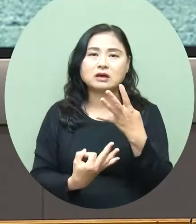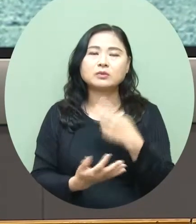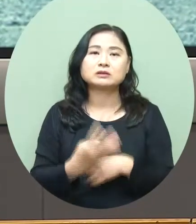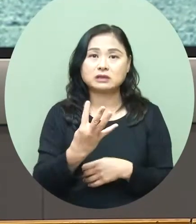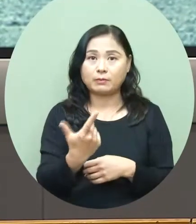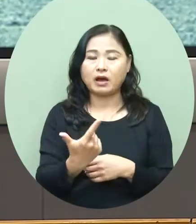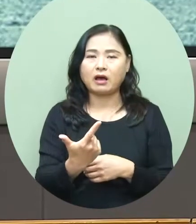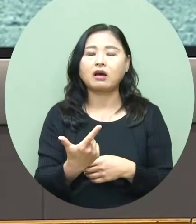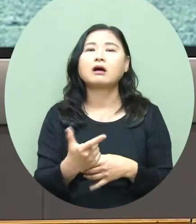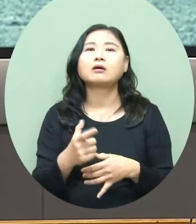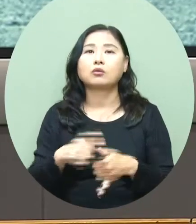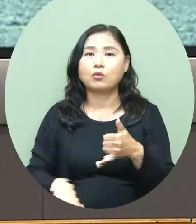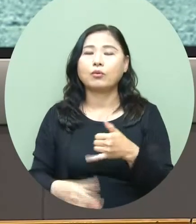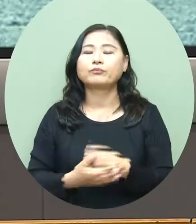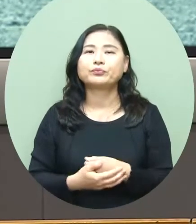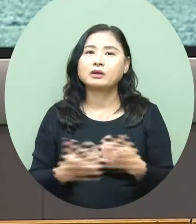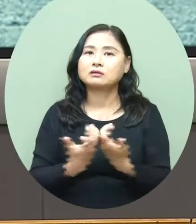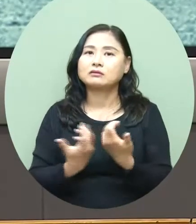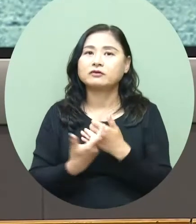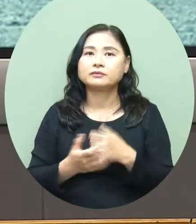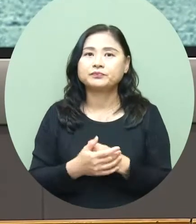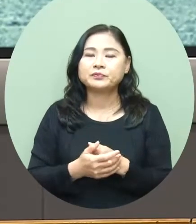April 3rd, we have 48 such cases.